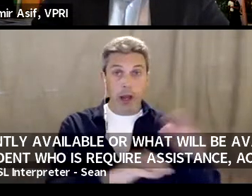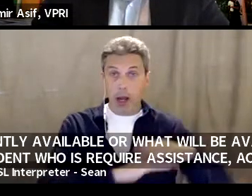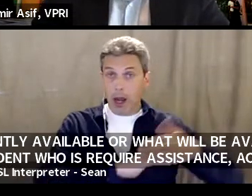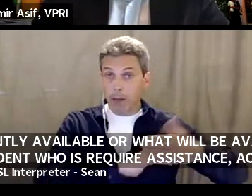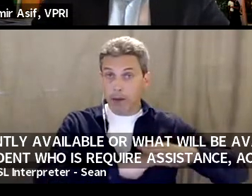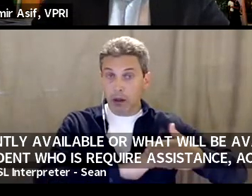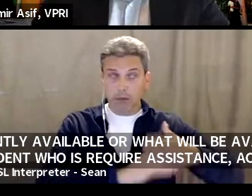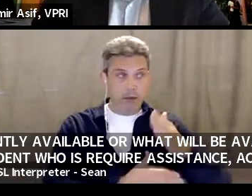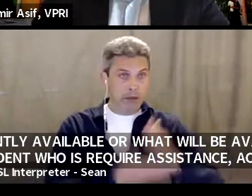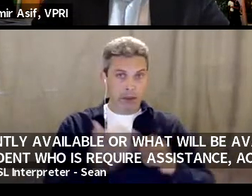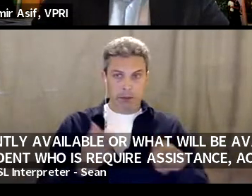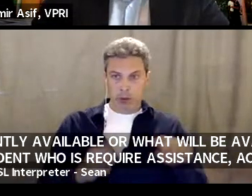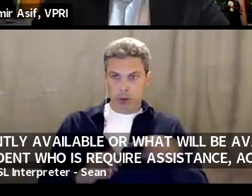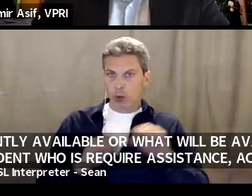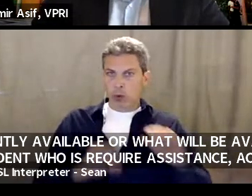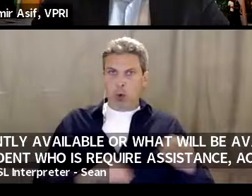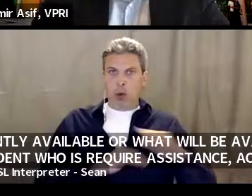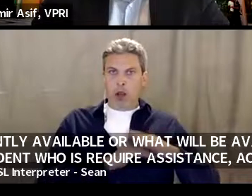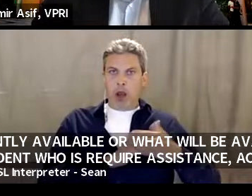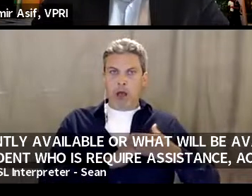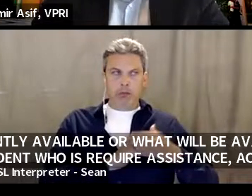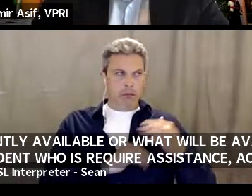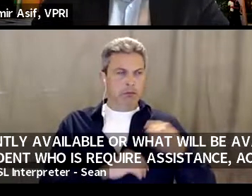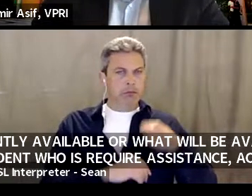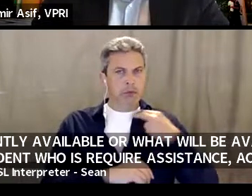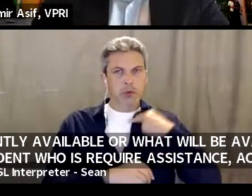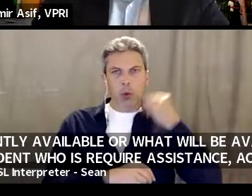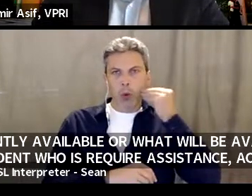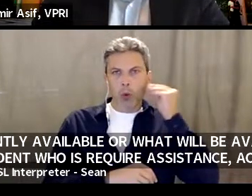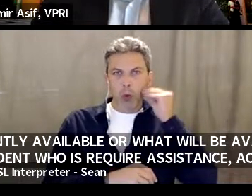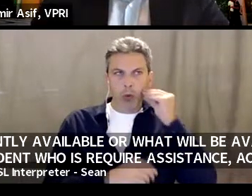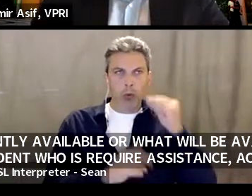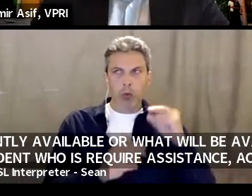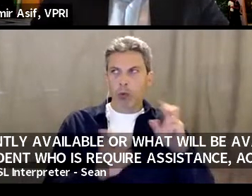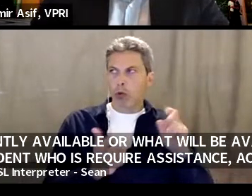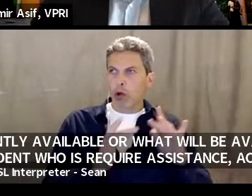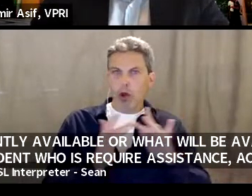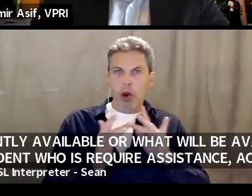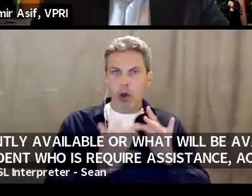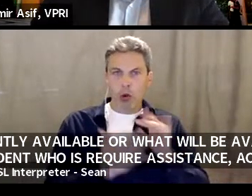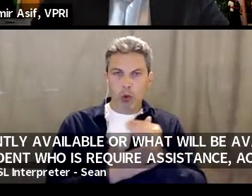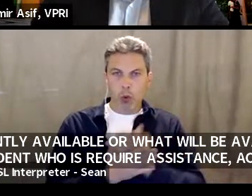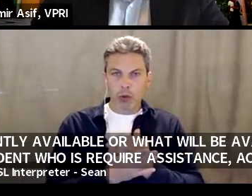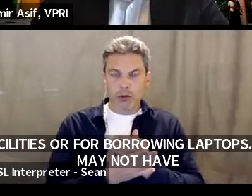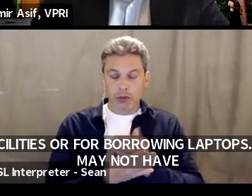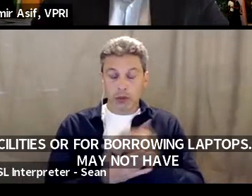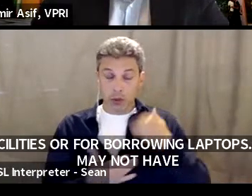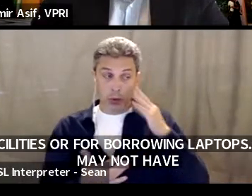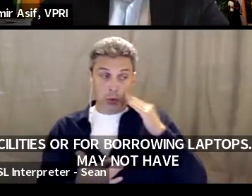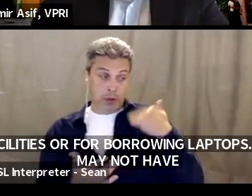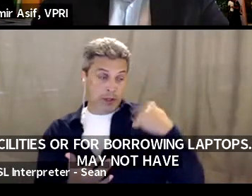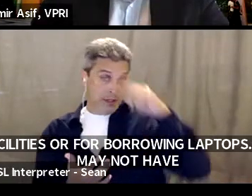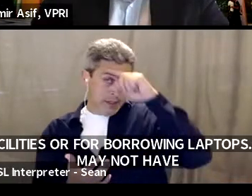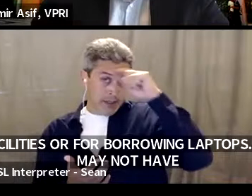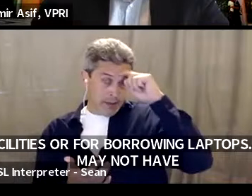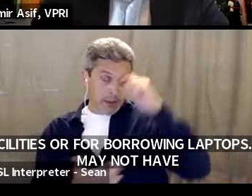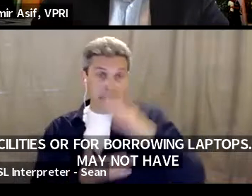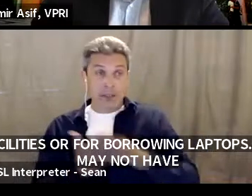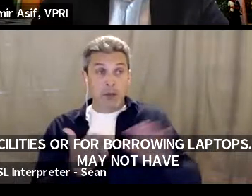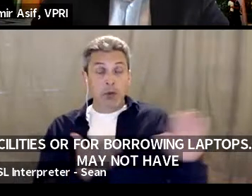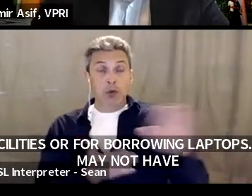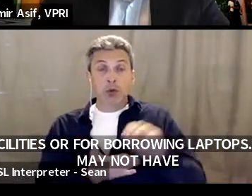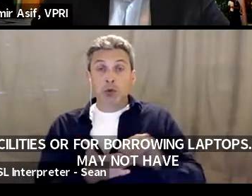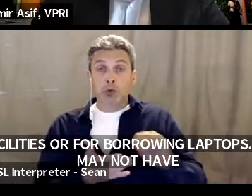to a laptop for completing their online or remote courses. I know that some of the students I was dealing with in the summer, some of them, their computers broke down. So